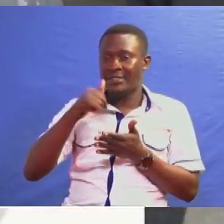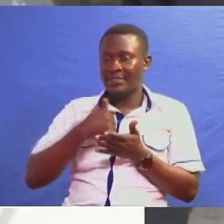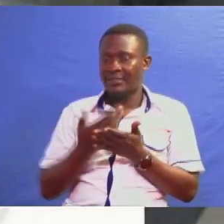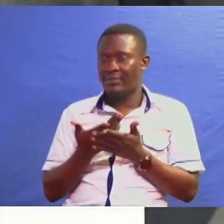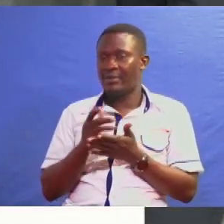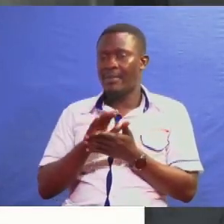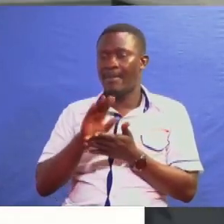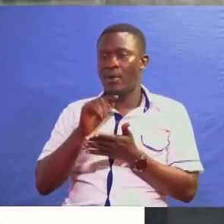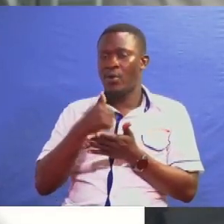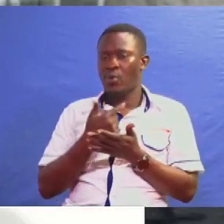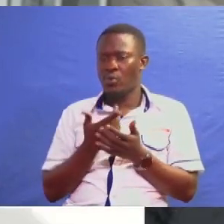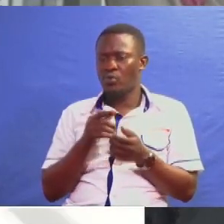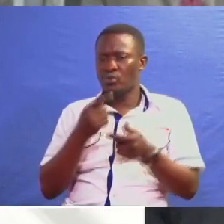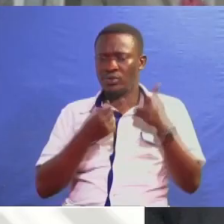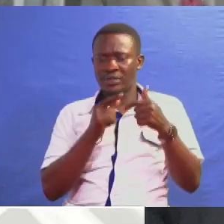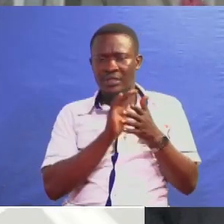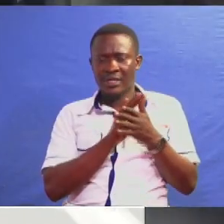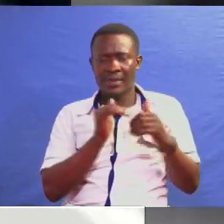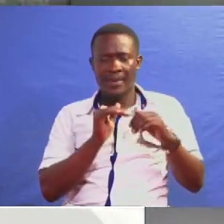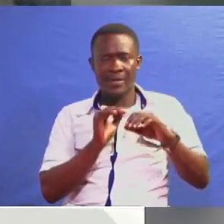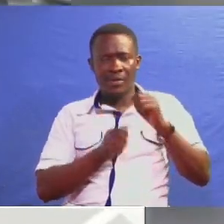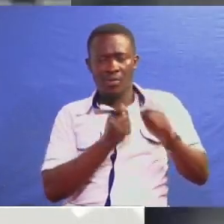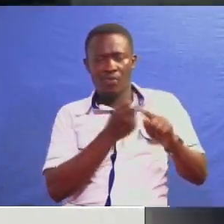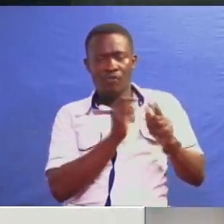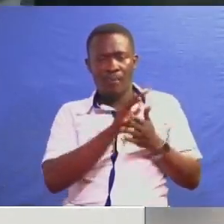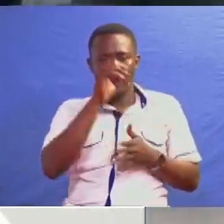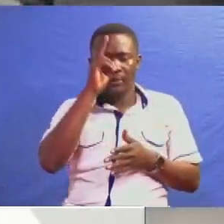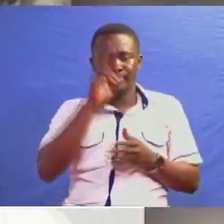Kasmol Makuri, who successfully evaded police arrest.